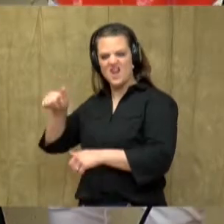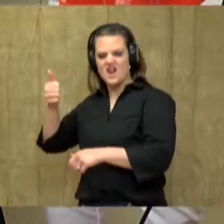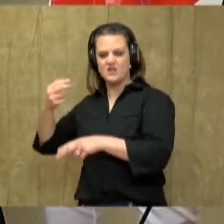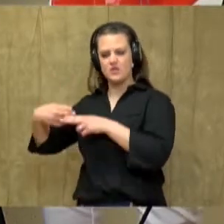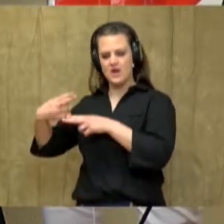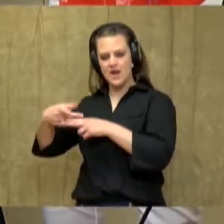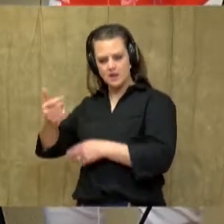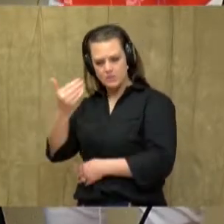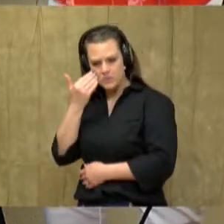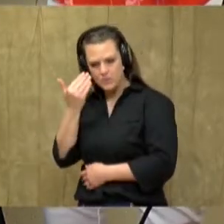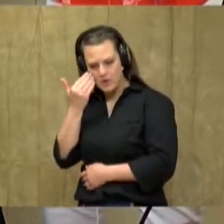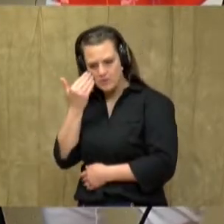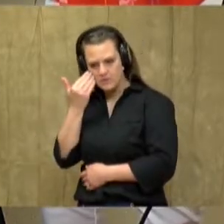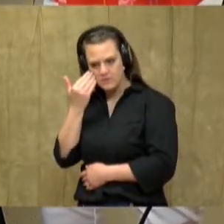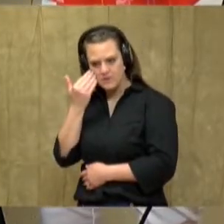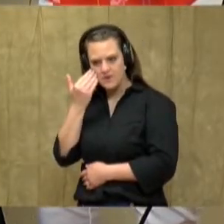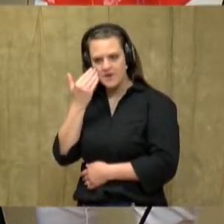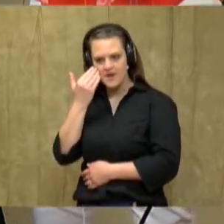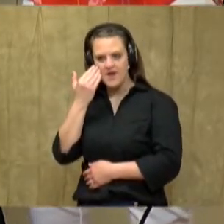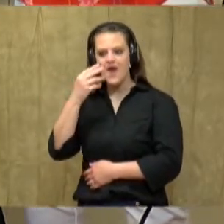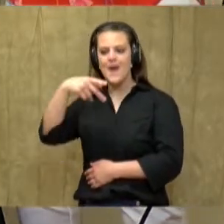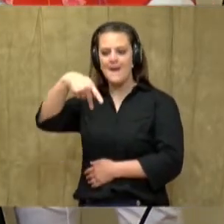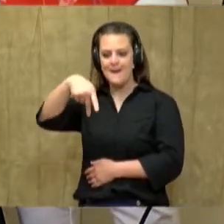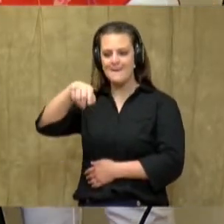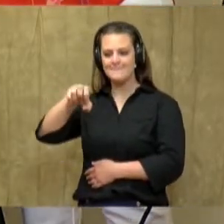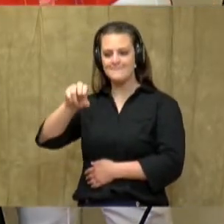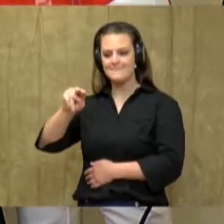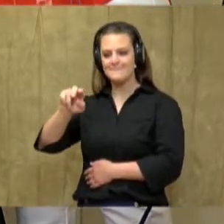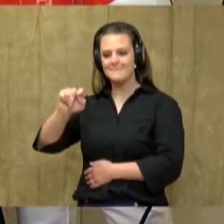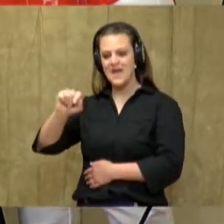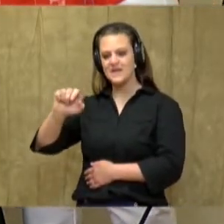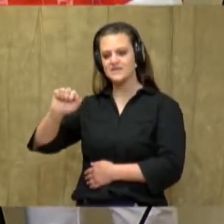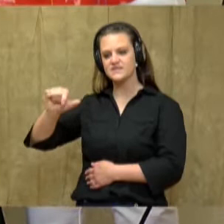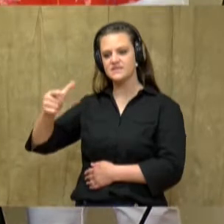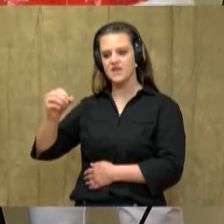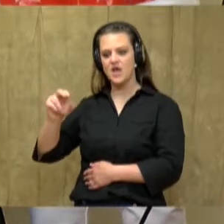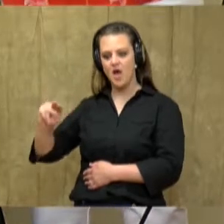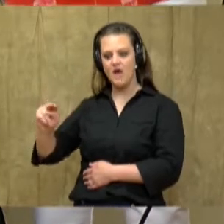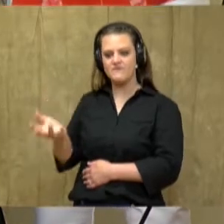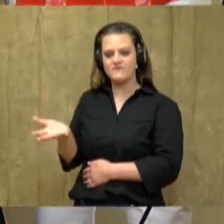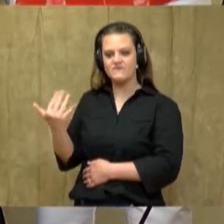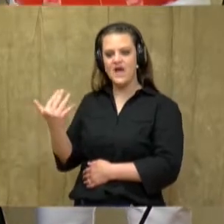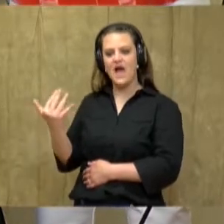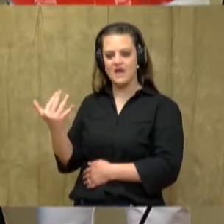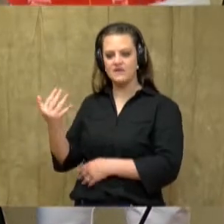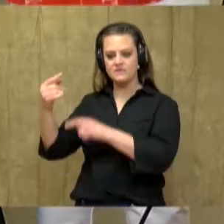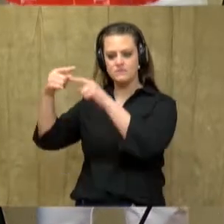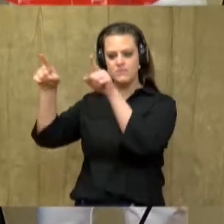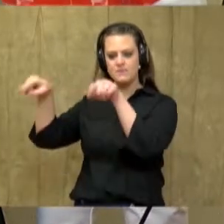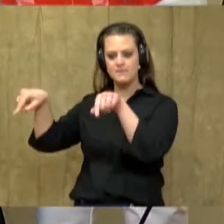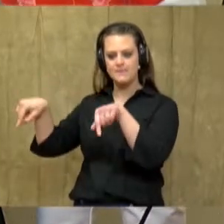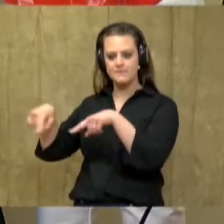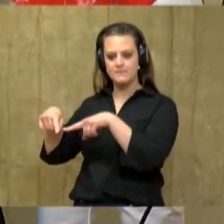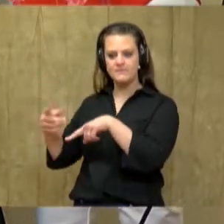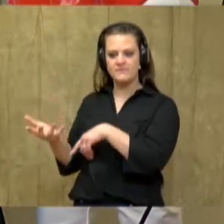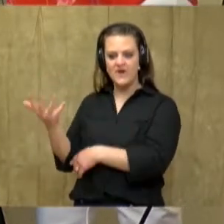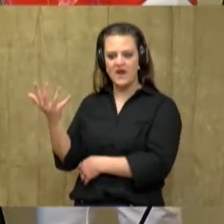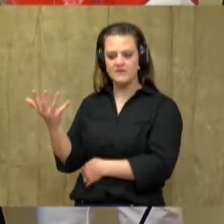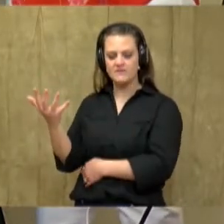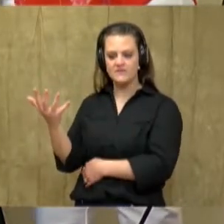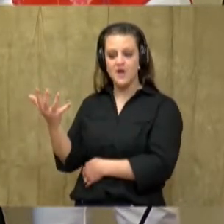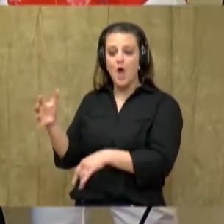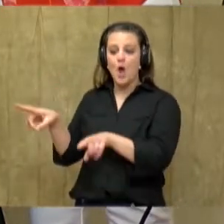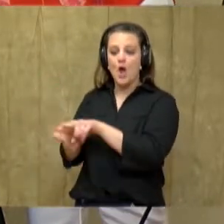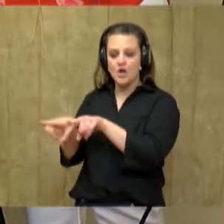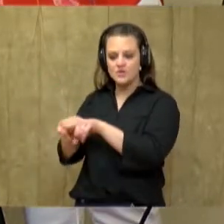as? A pentagon. It has 5 sides, but it's also known as a polygon because,